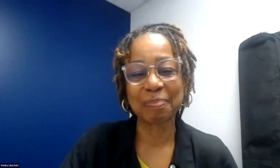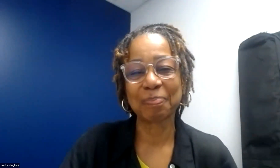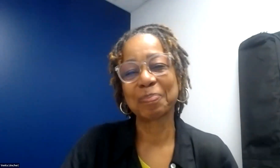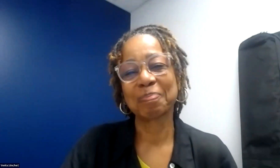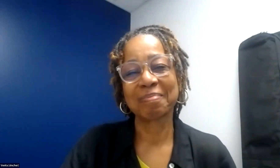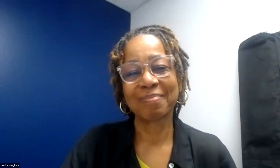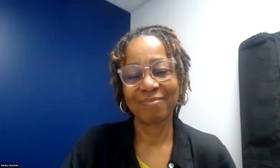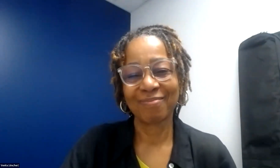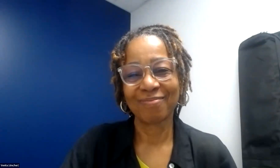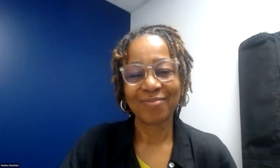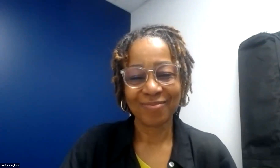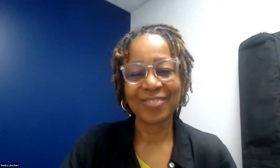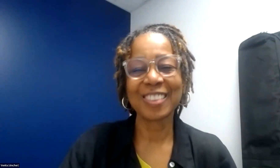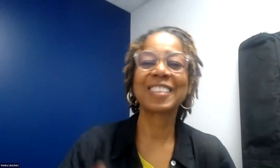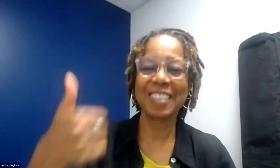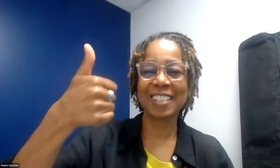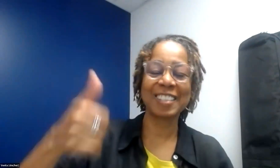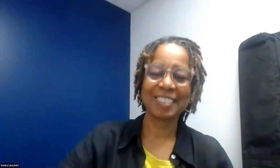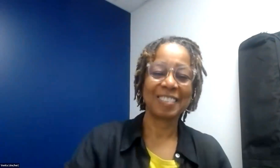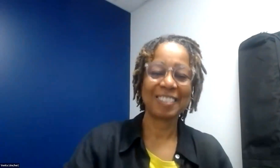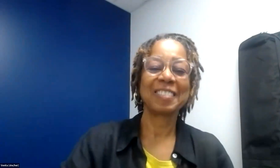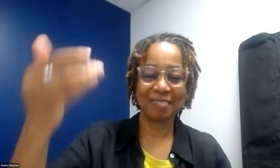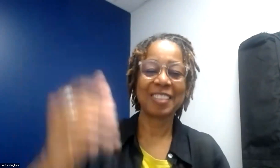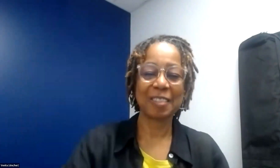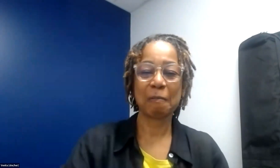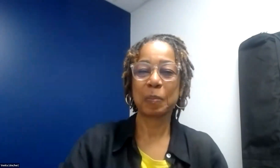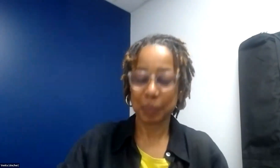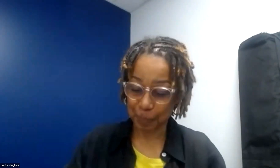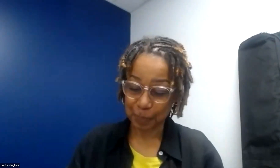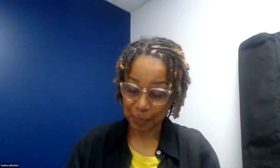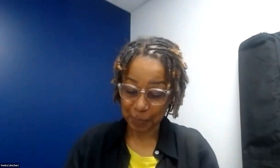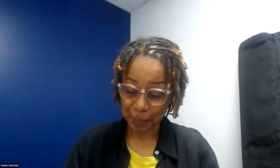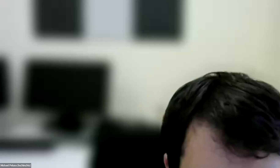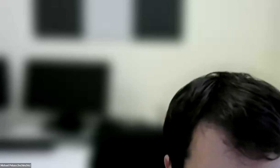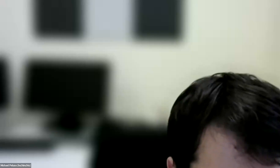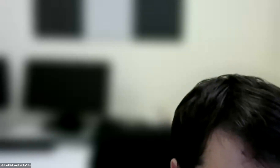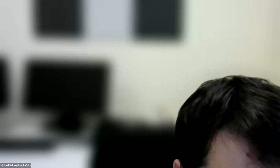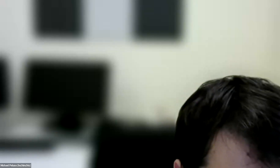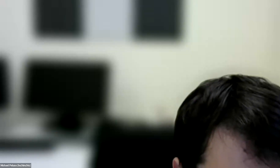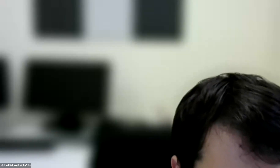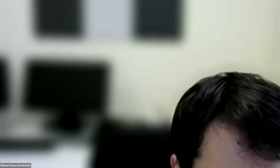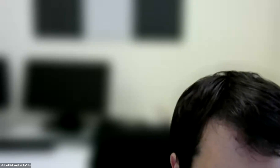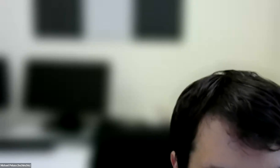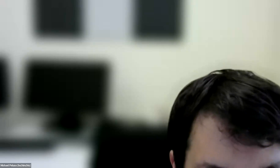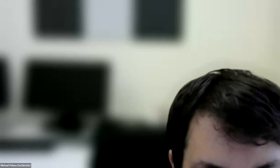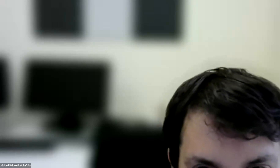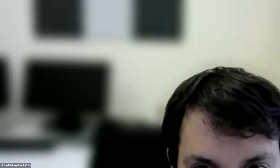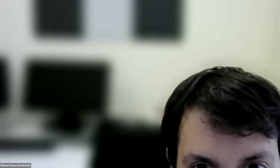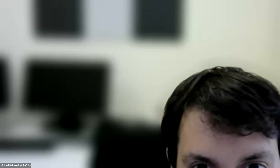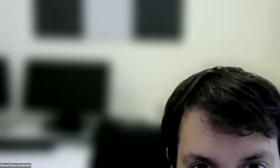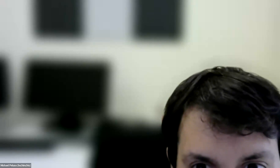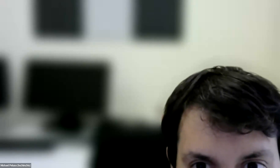information. Hey, can you hear me okay? I think I need to get permission to share the screen.